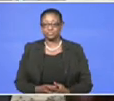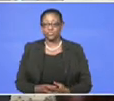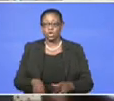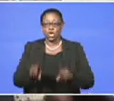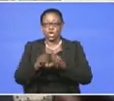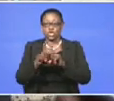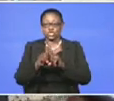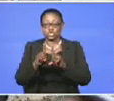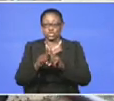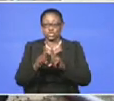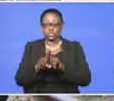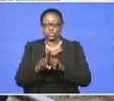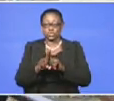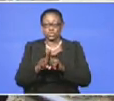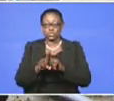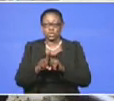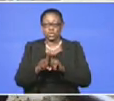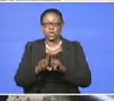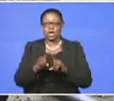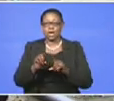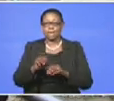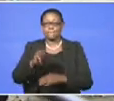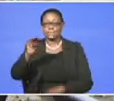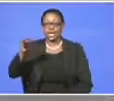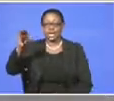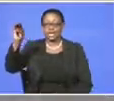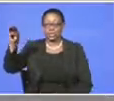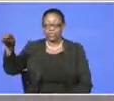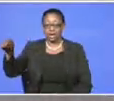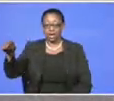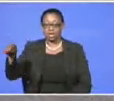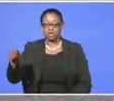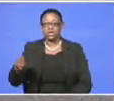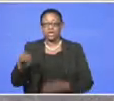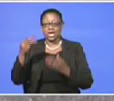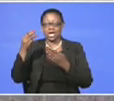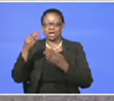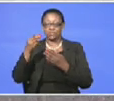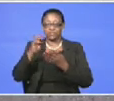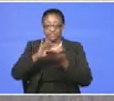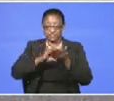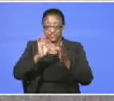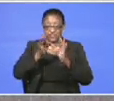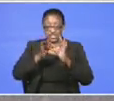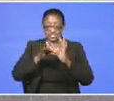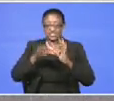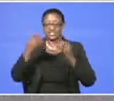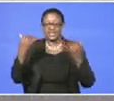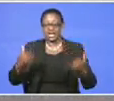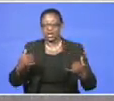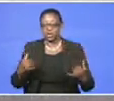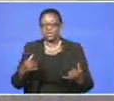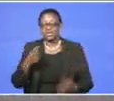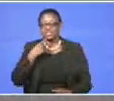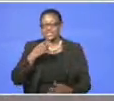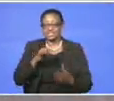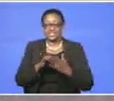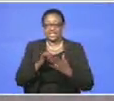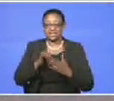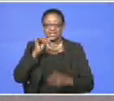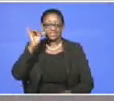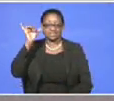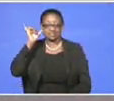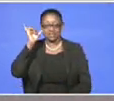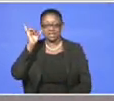Also making news tonight, work on the Milo Butler Highway here in New Providence is progressing after a short delay. Minister of Works, the Honorable Desmond Bannister, told reporters